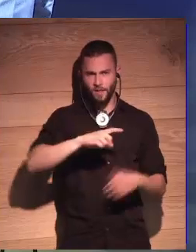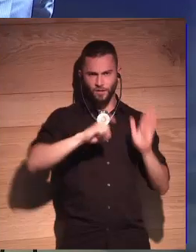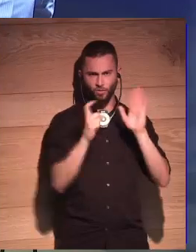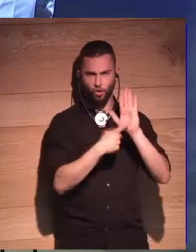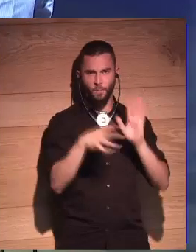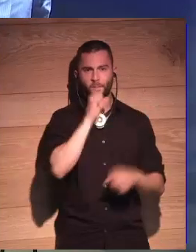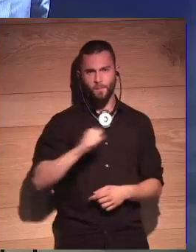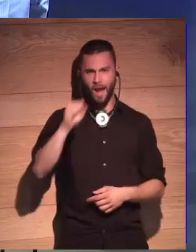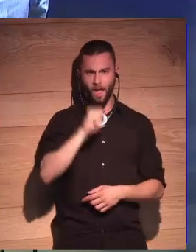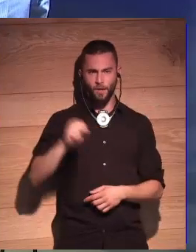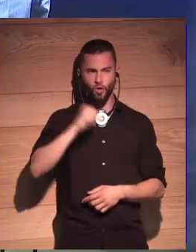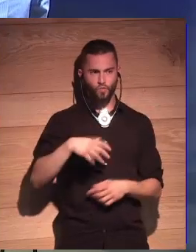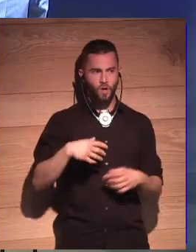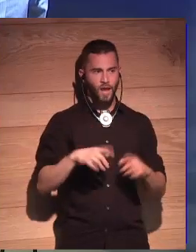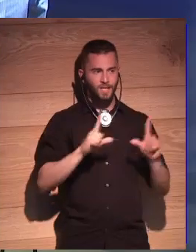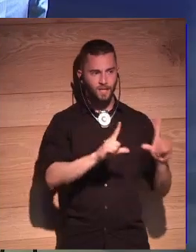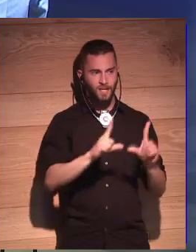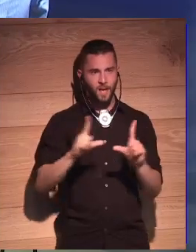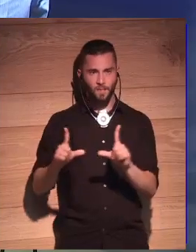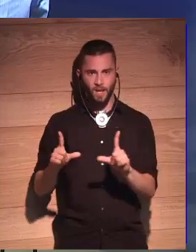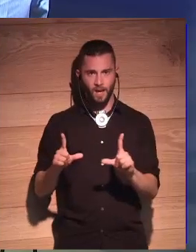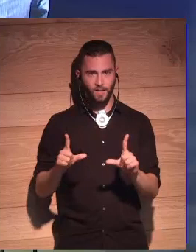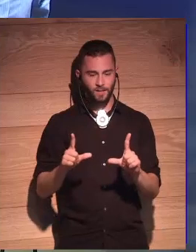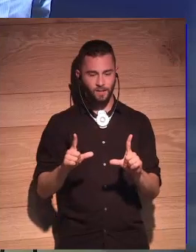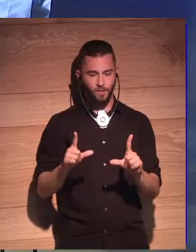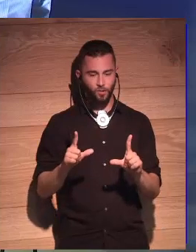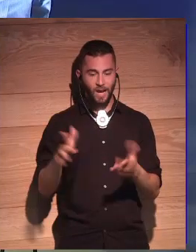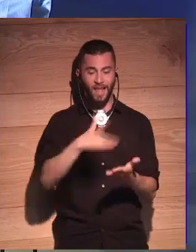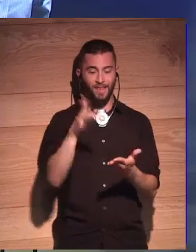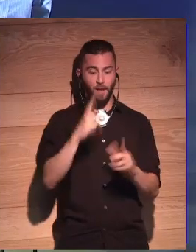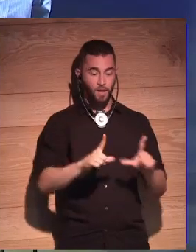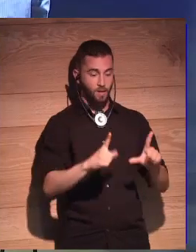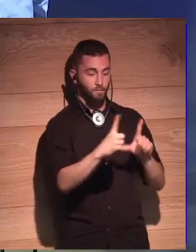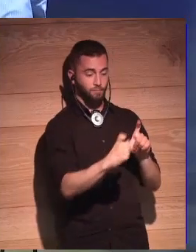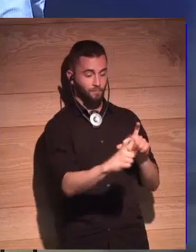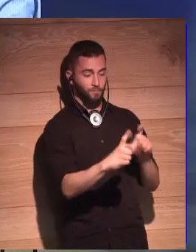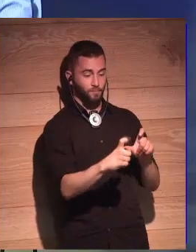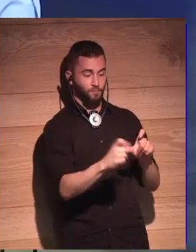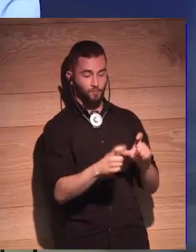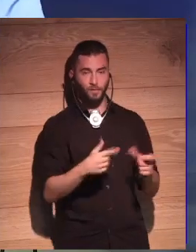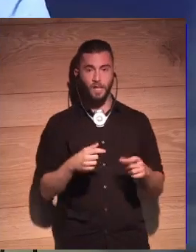made this two worlds connect. I suppose many of you know this.